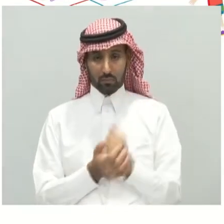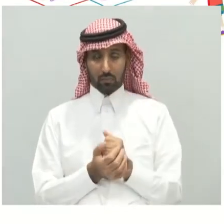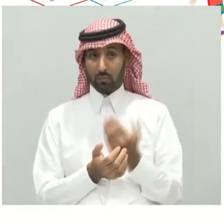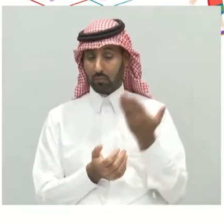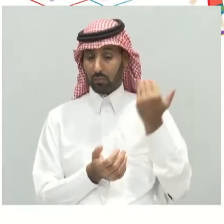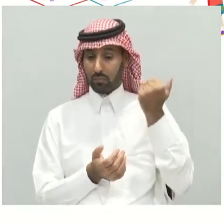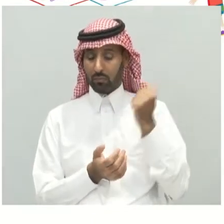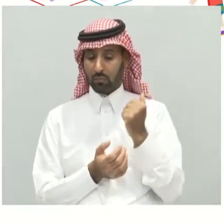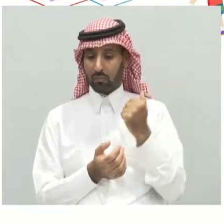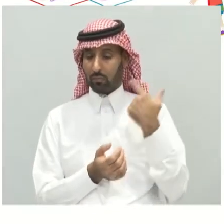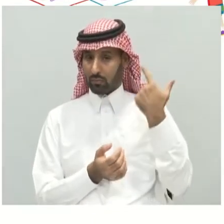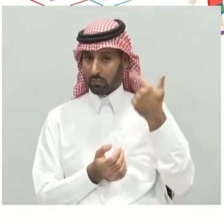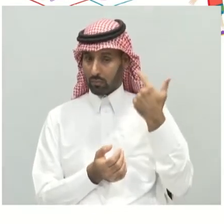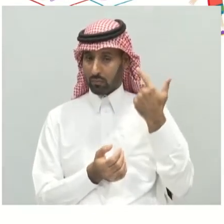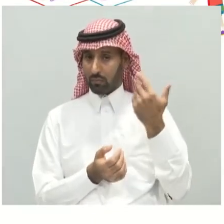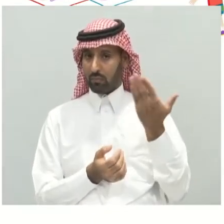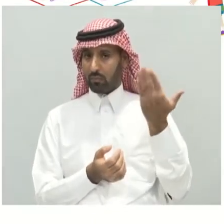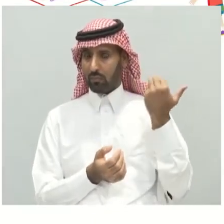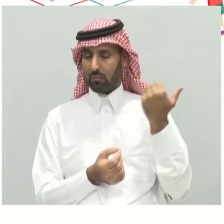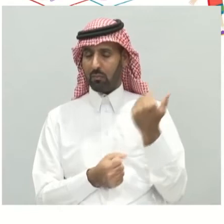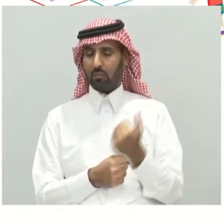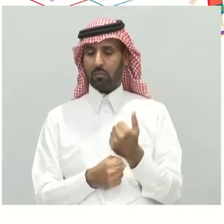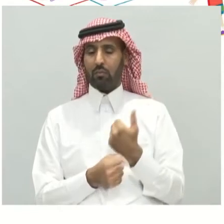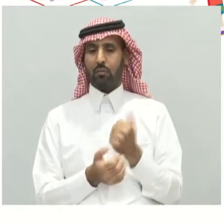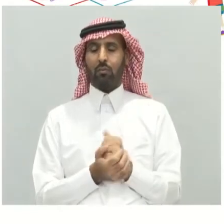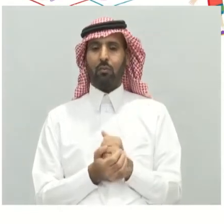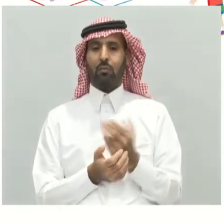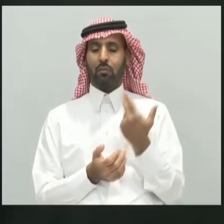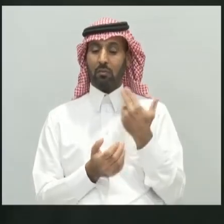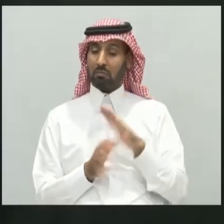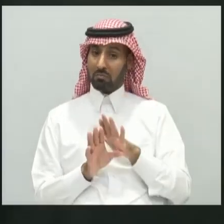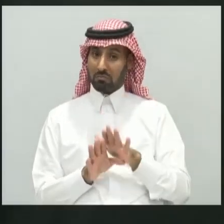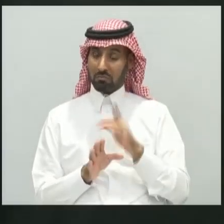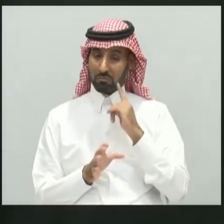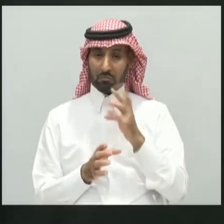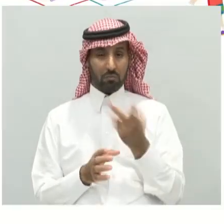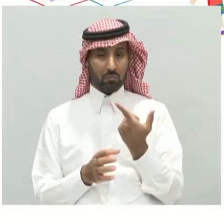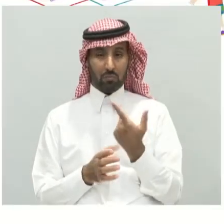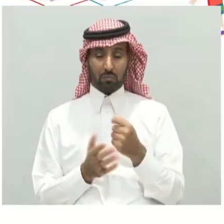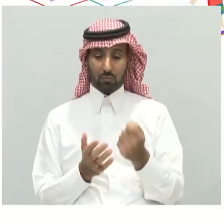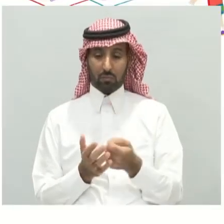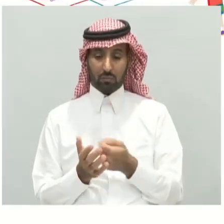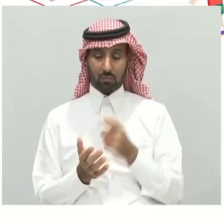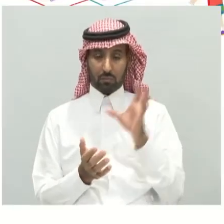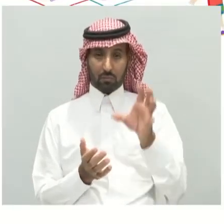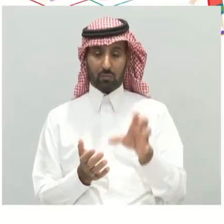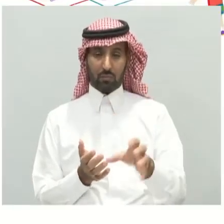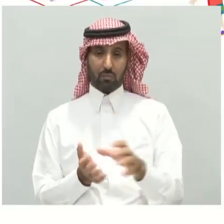Remember, things you used to do and you stopped doing it, what are they? Write it here.